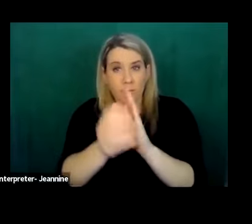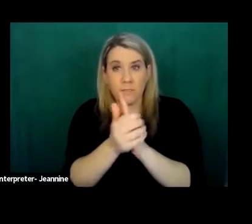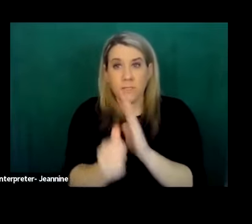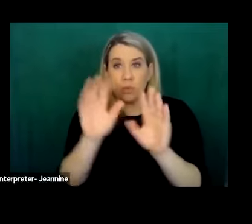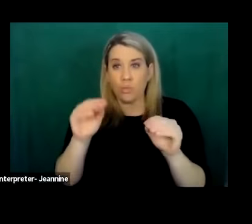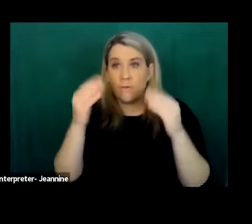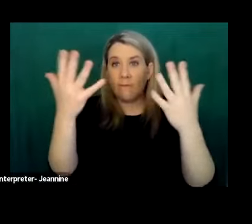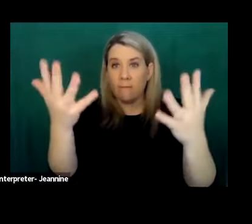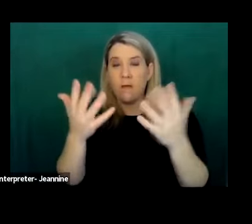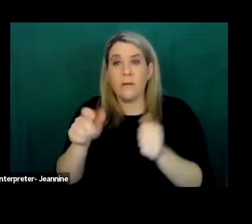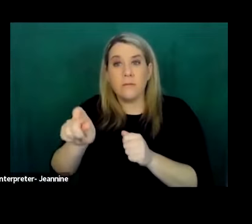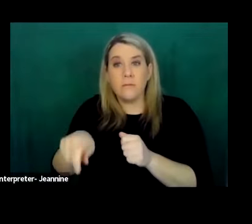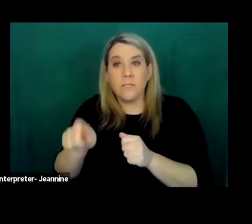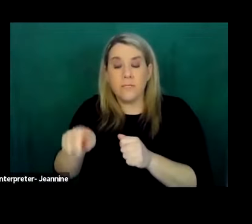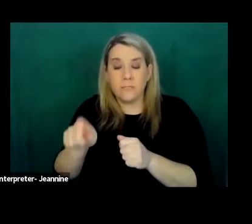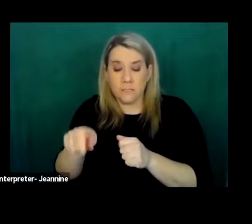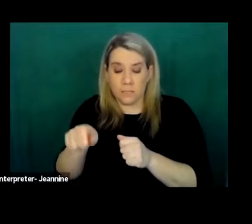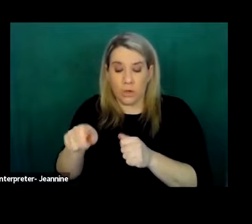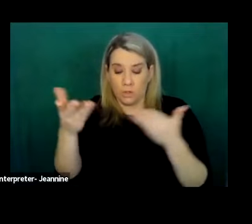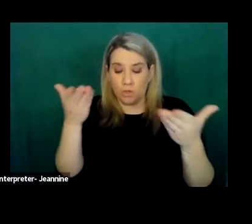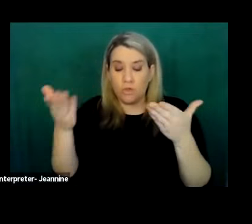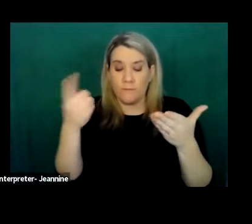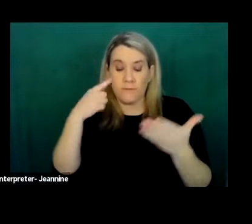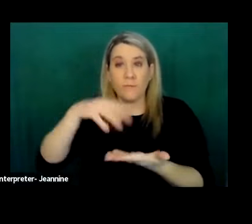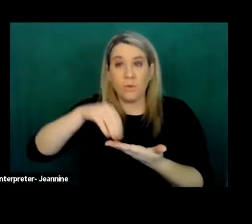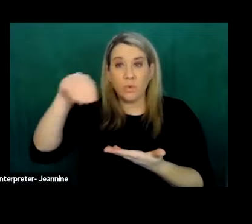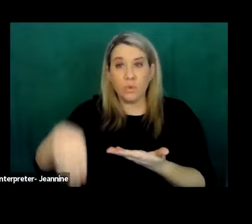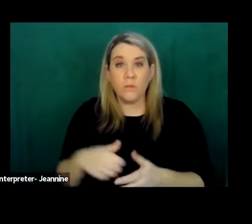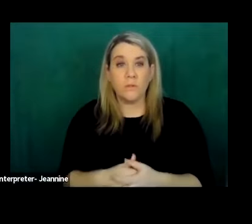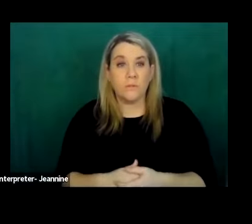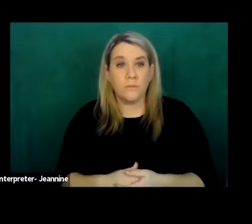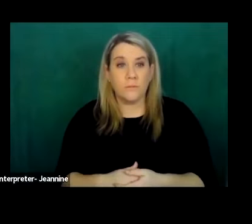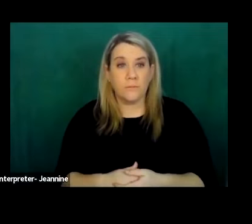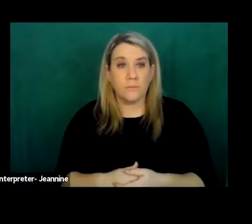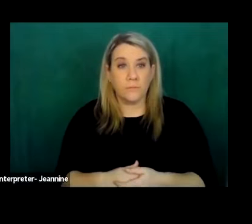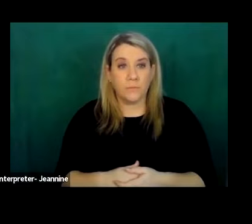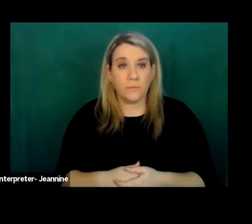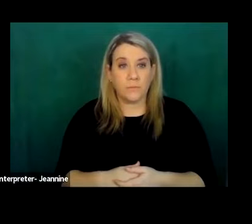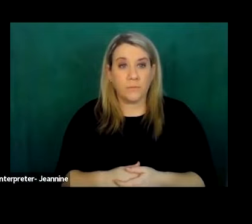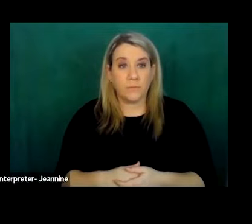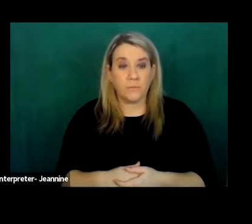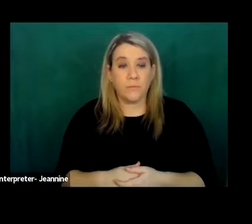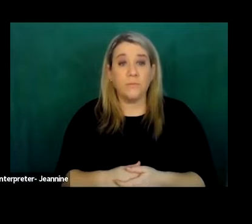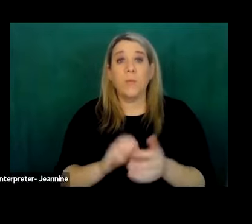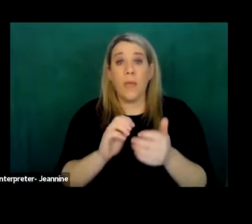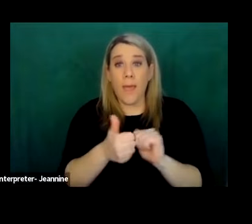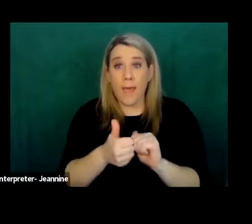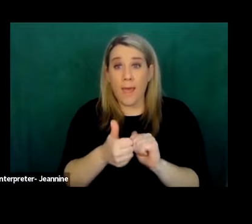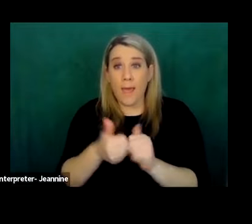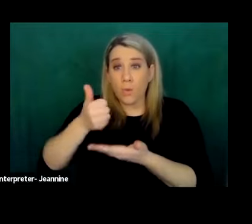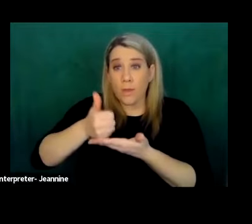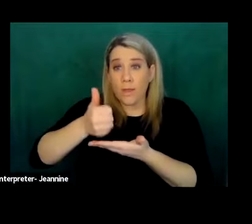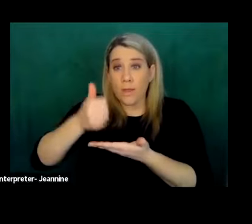provide those necessary services to our students. So some ways that we serve our